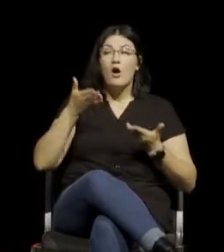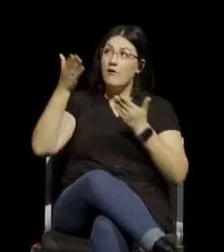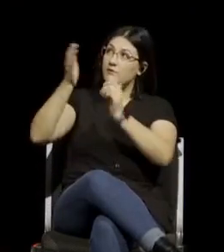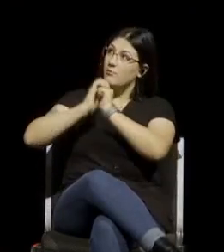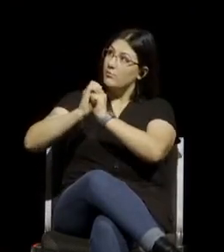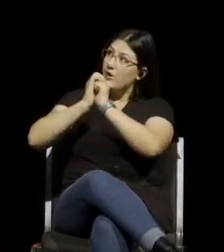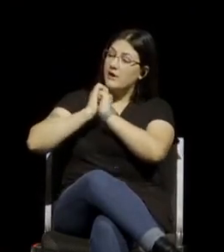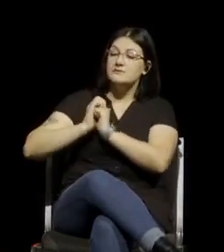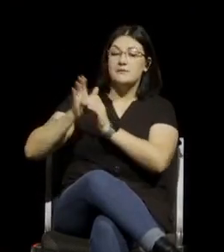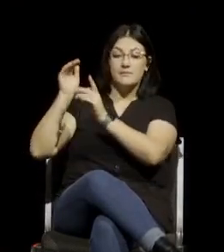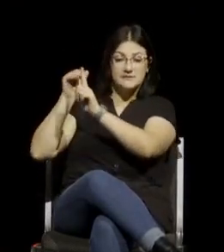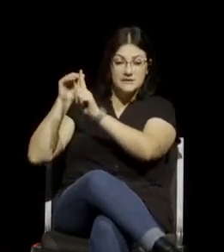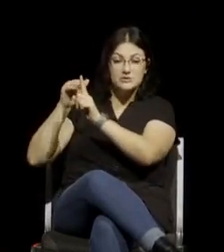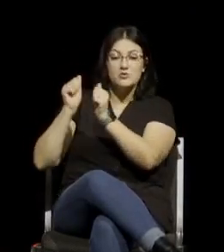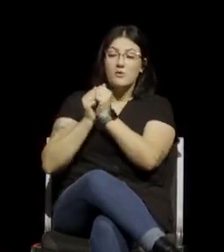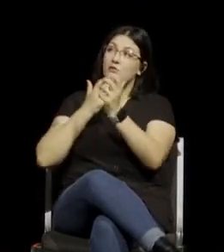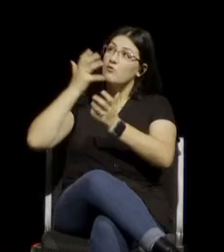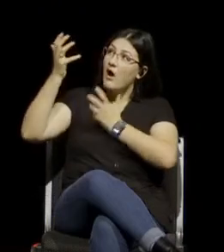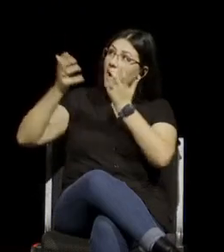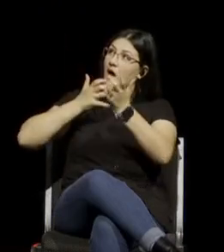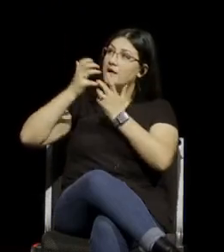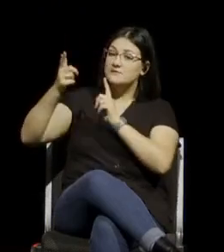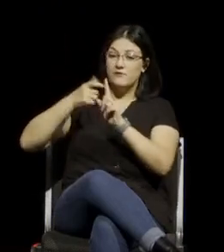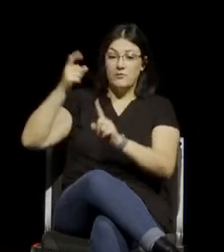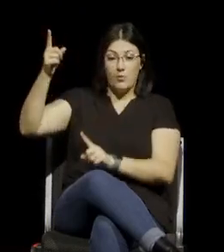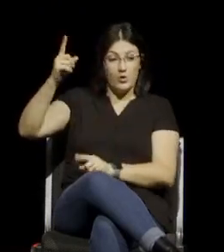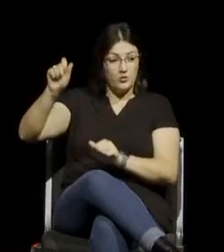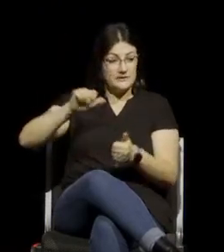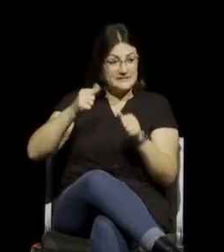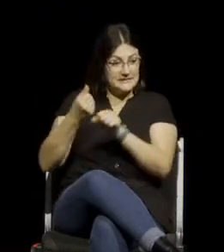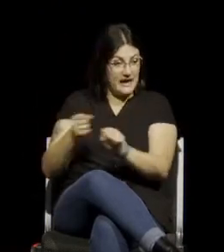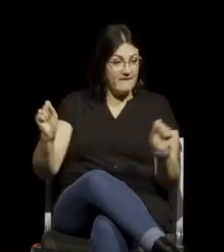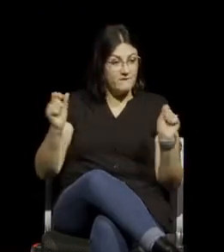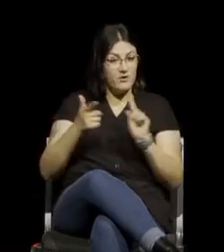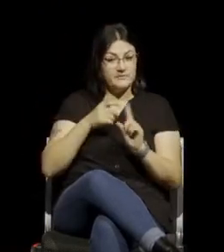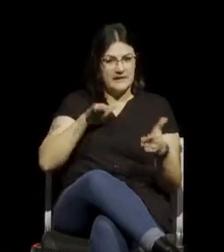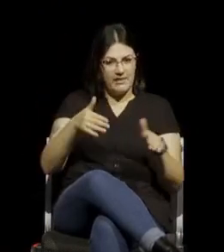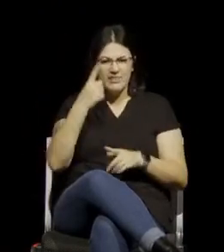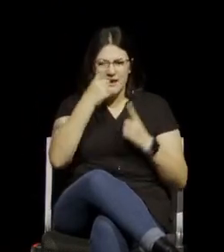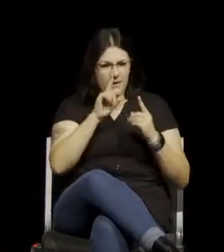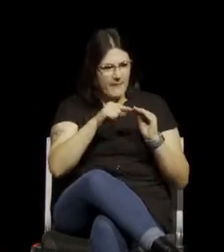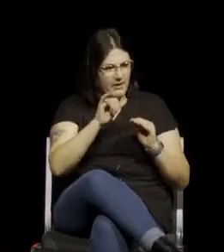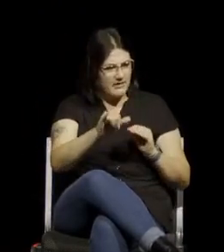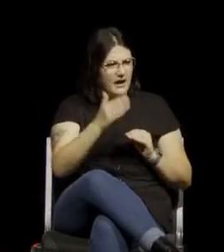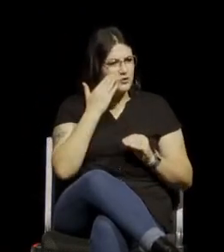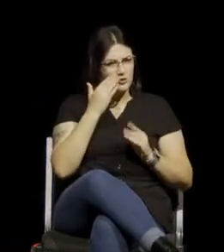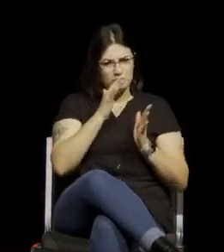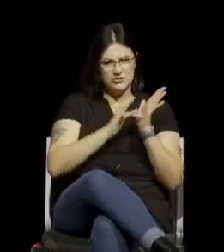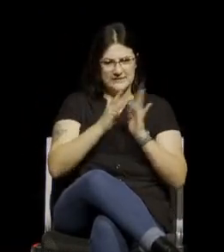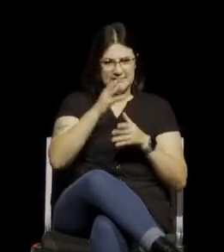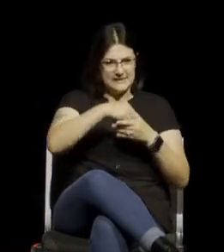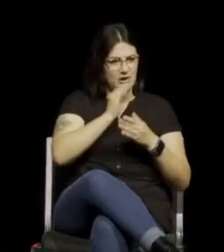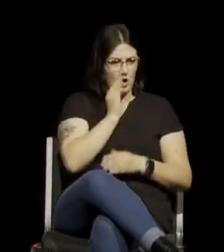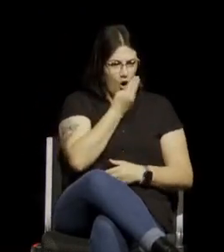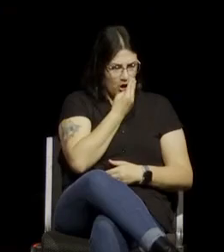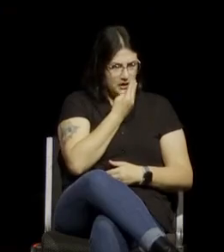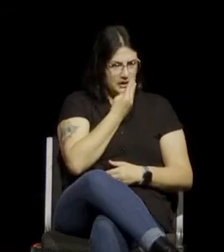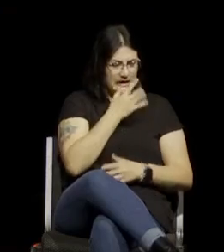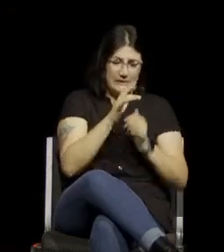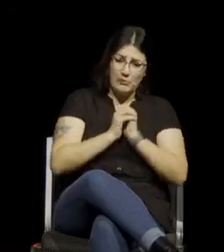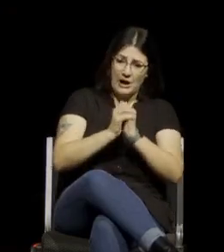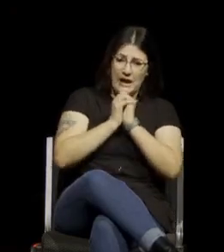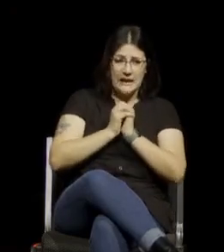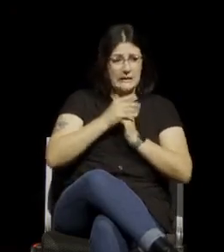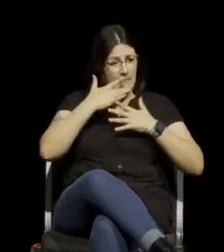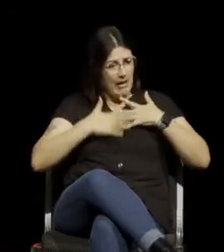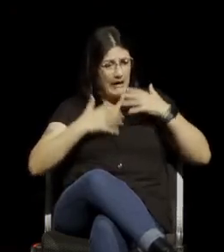with fervent cries and tears to the one who could save him from death. Think about Jesus at the Garden of Gethsemane, right? When he prayed,